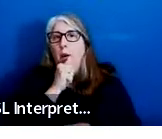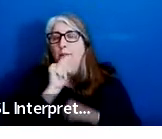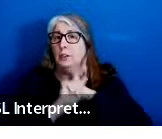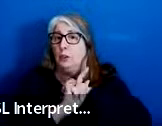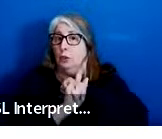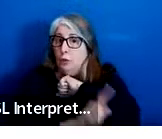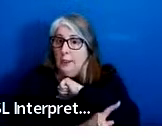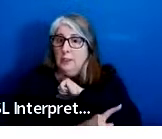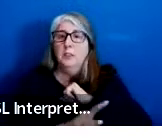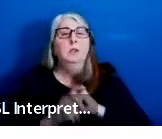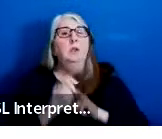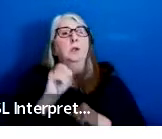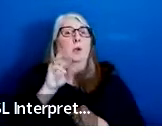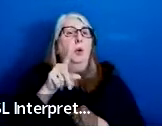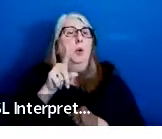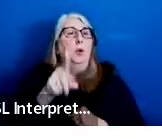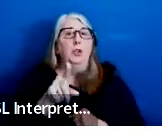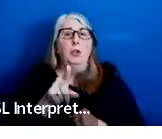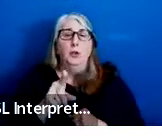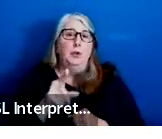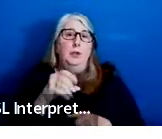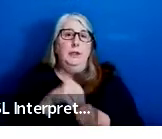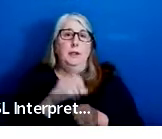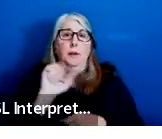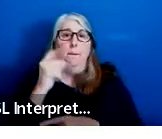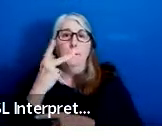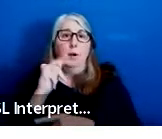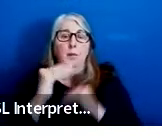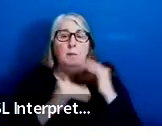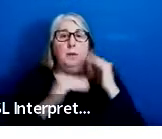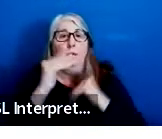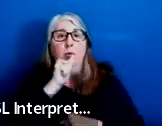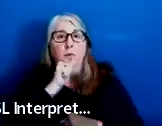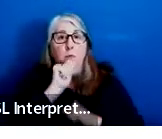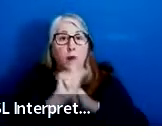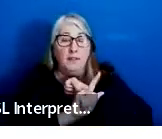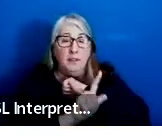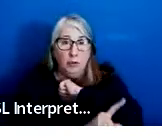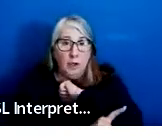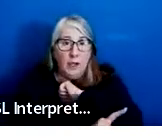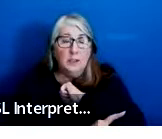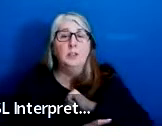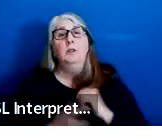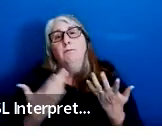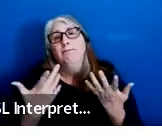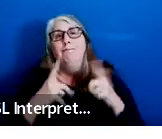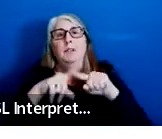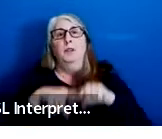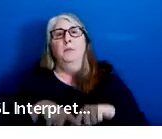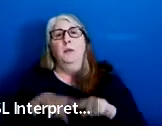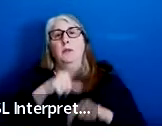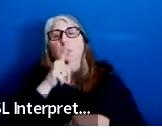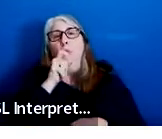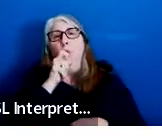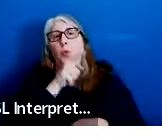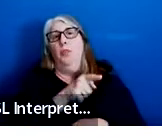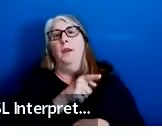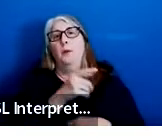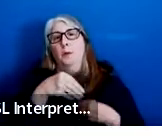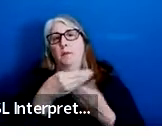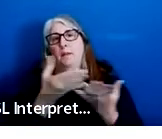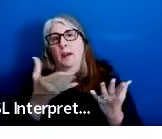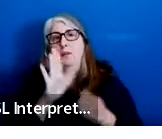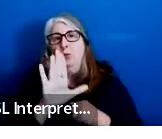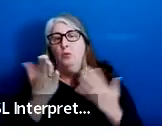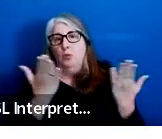trash, or you're in a multifamily building where it's private trash, it depends upon who is providing your services. So